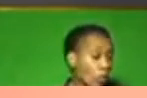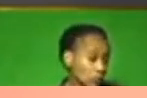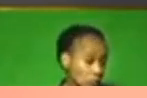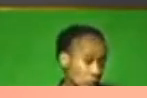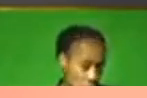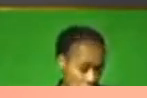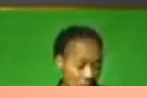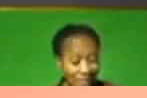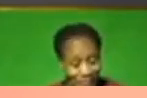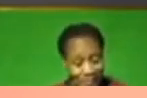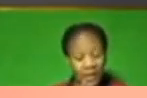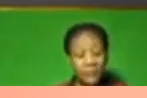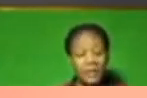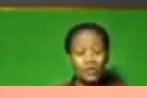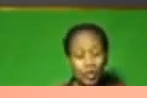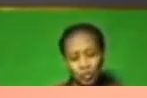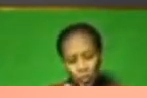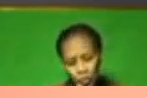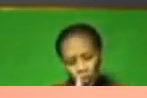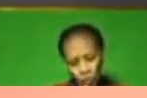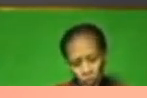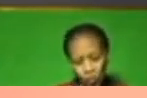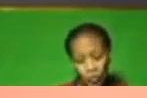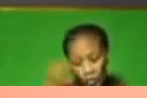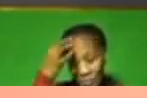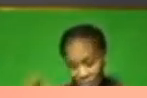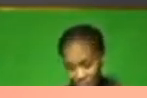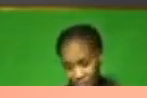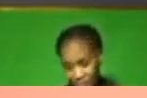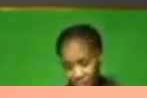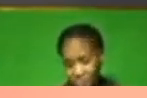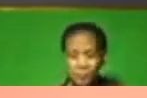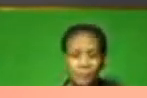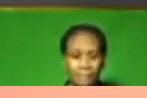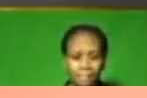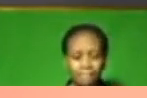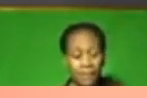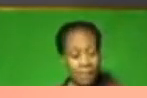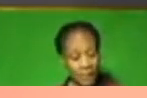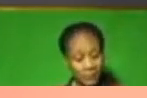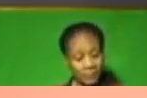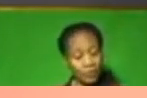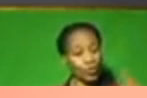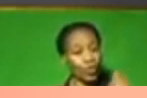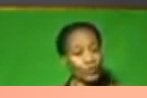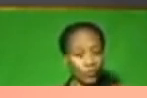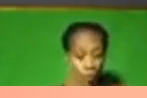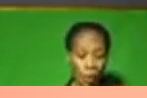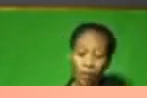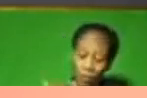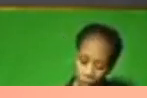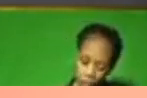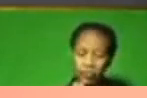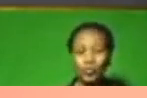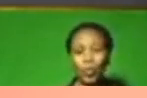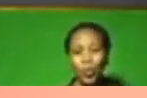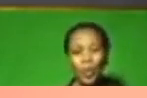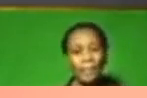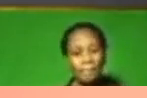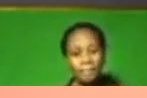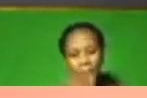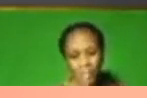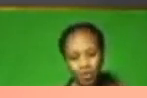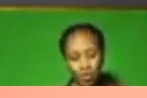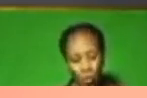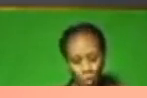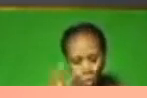and resources that reside in the state. As the presidency, we will work to ensure more